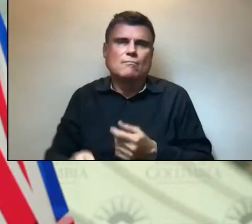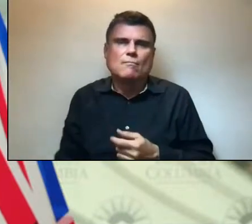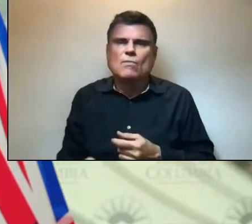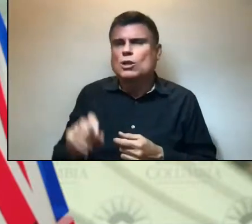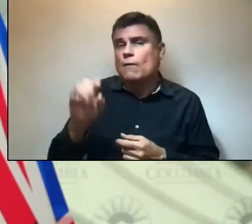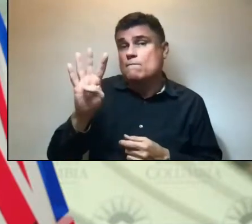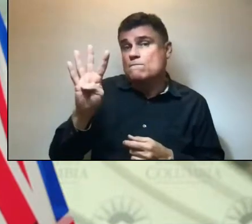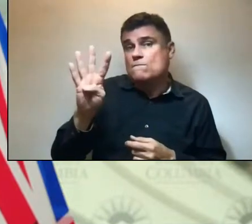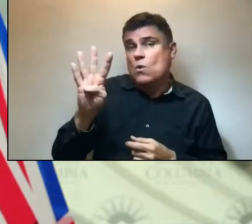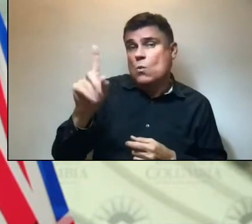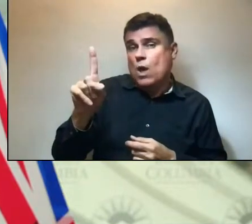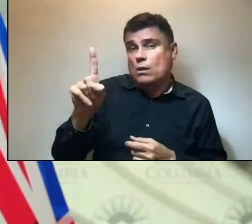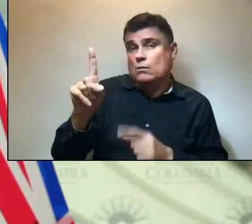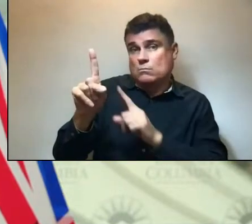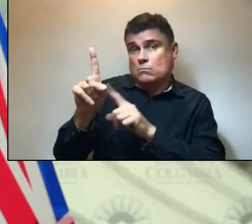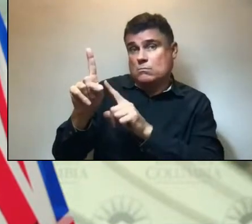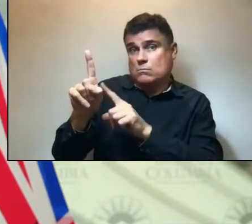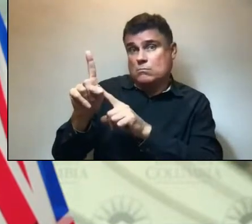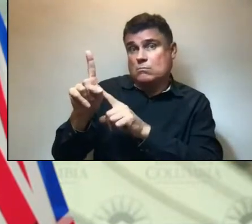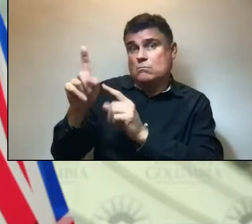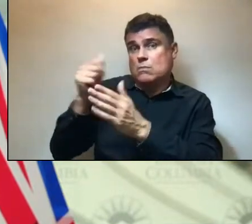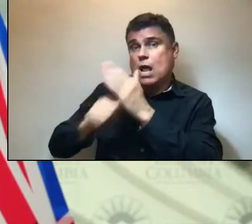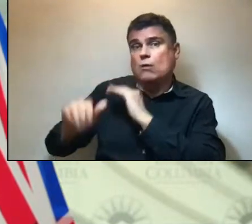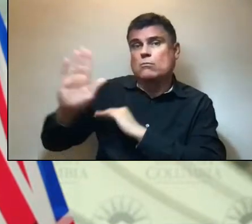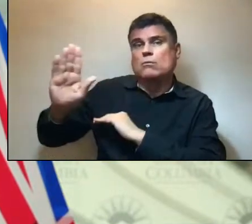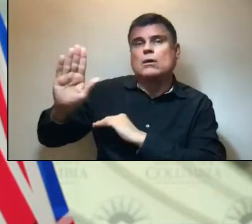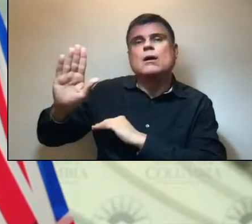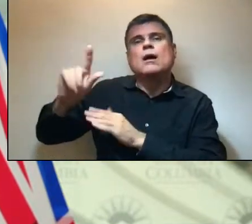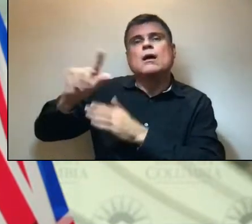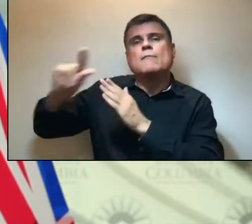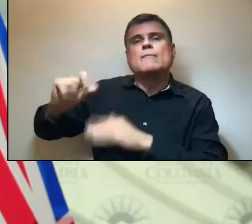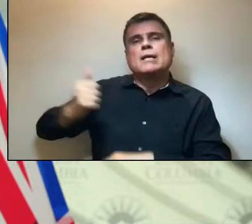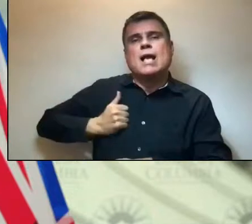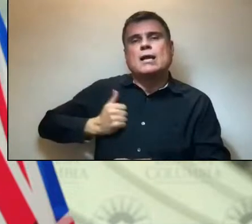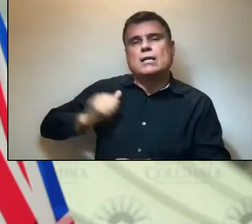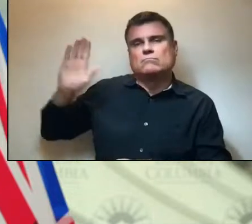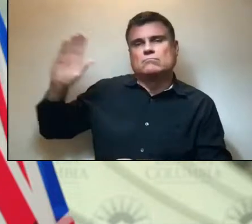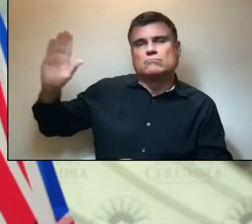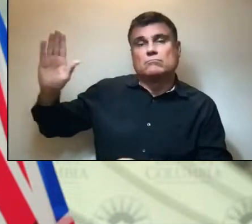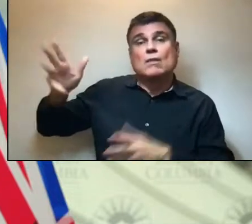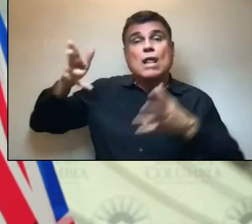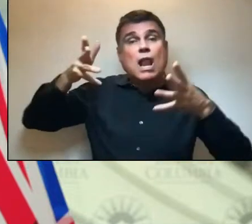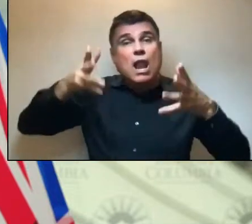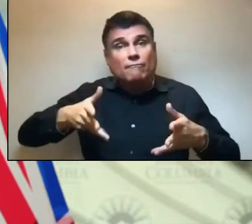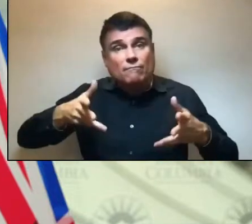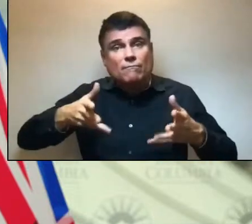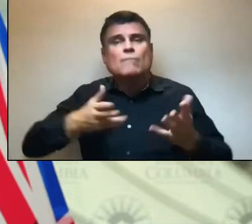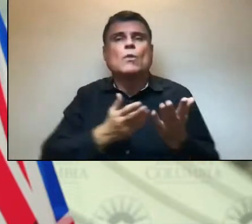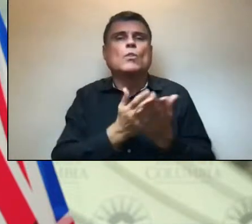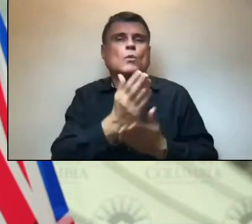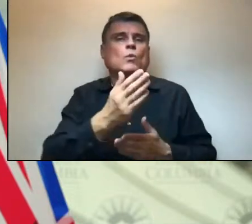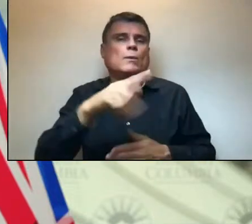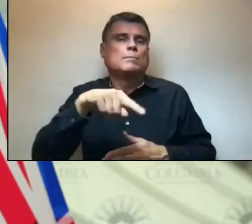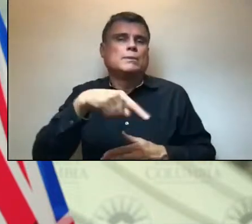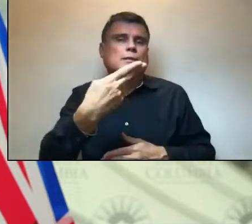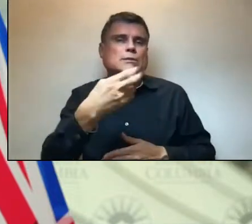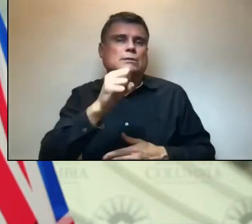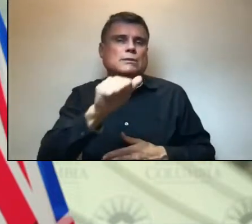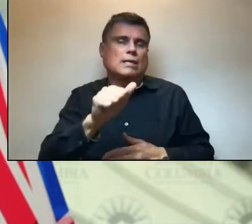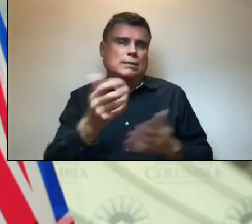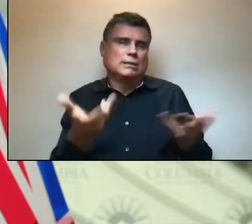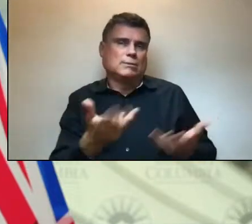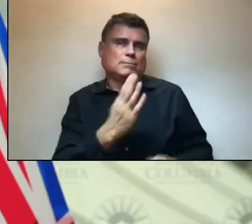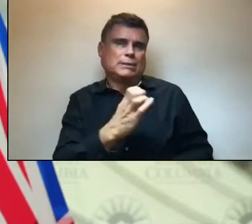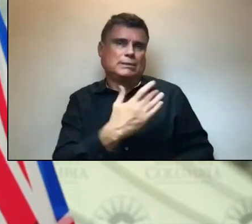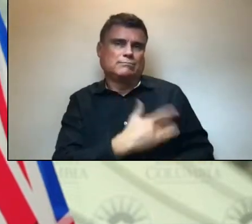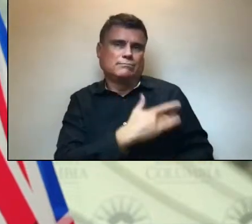Canada, the remainder with the Provincial Health Service Authority in the province of BC. We know that about 35,000 tests are given a week,